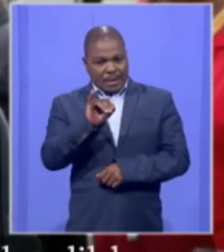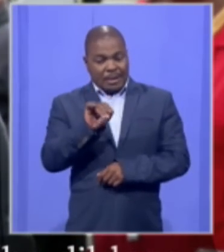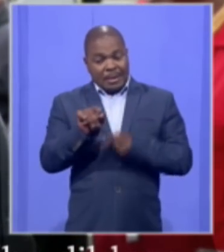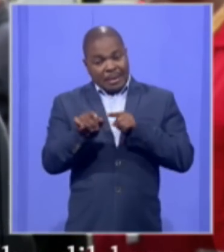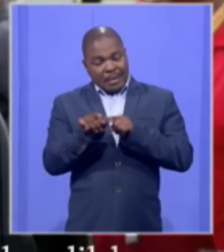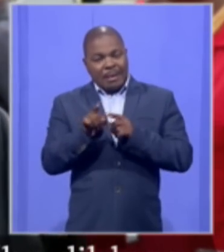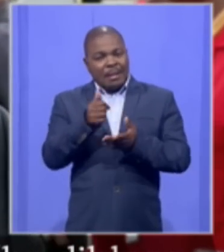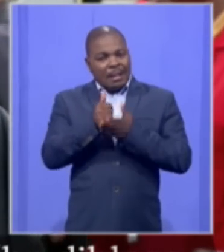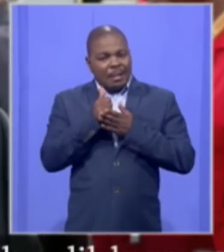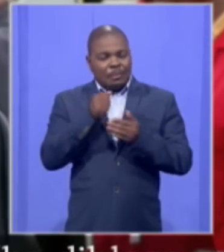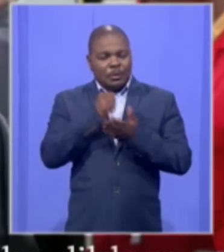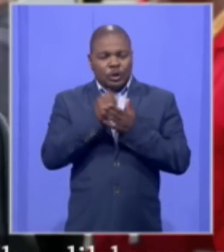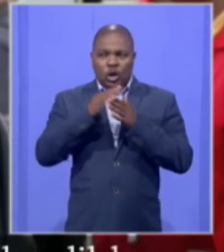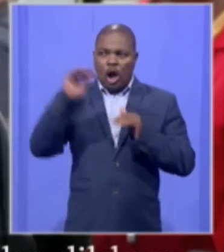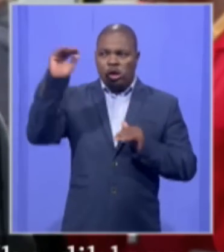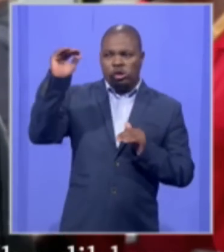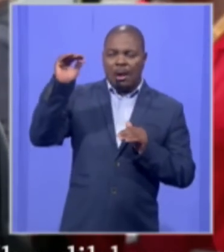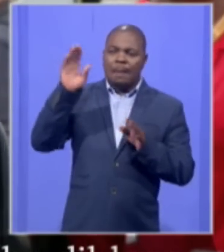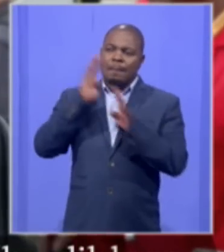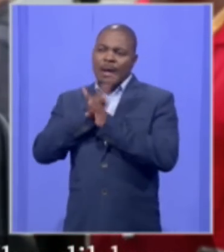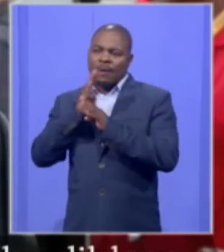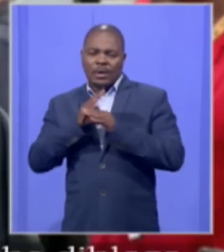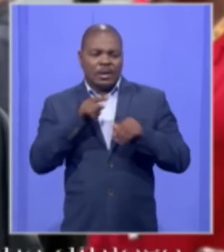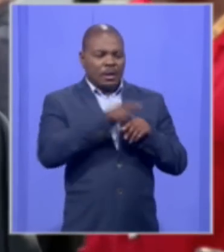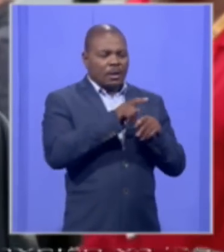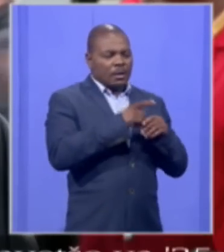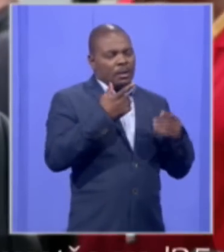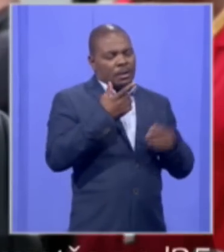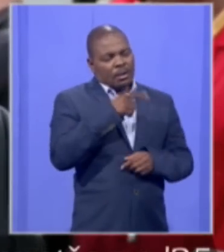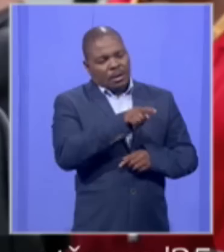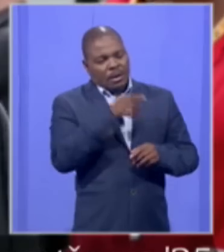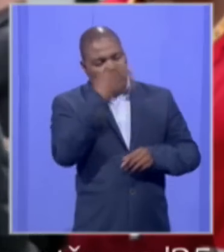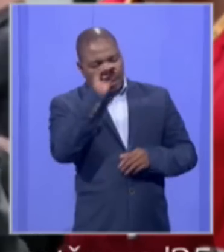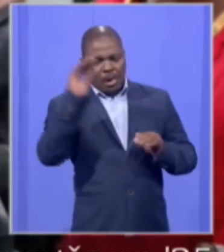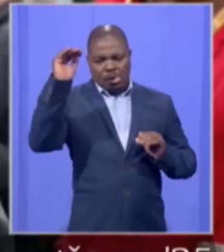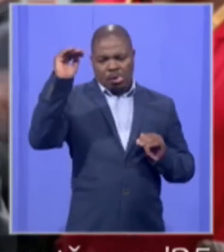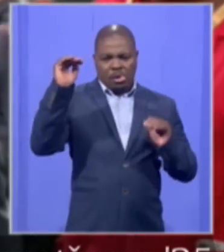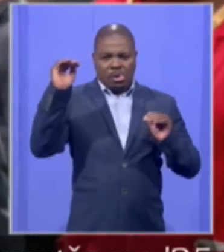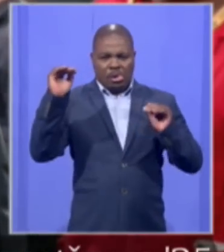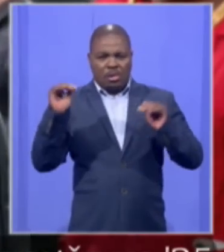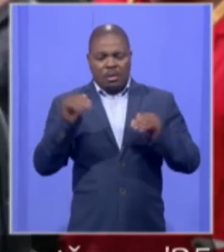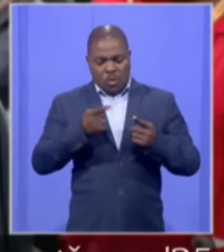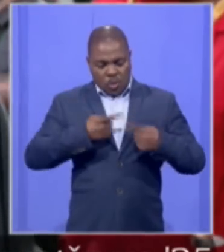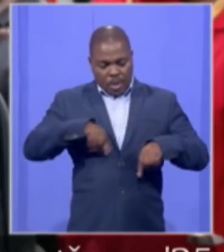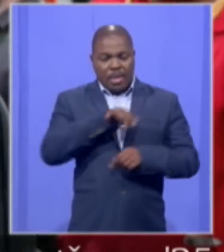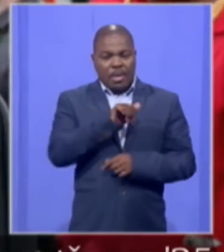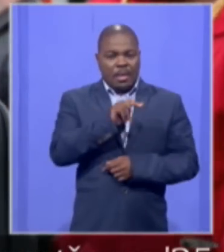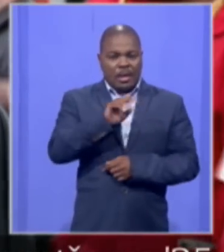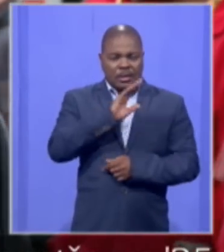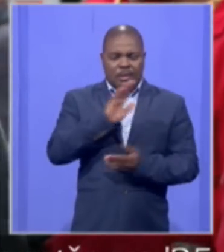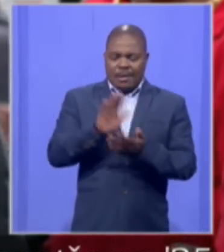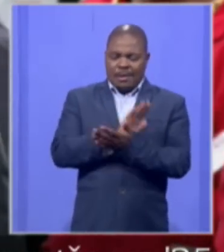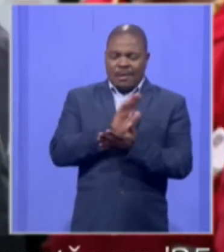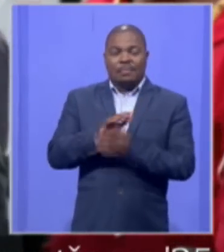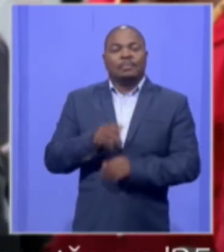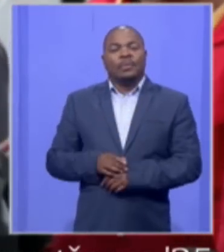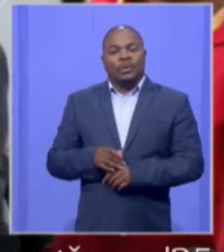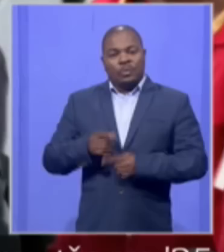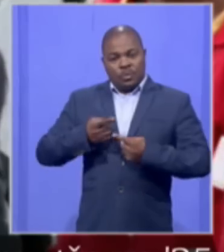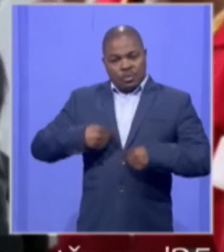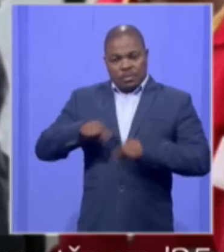the disparities that exist between the private and the health facilities in our country. So we're very happy as the ANC. We want to congratulate